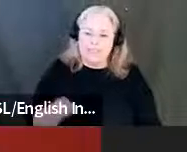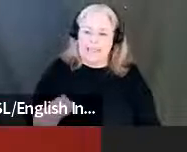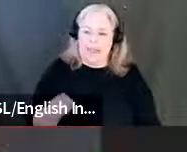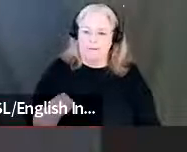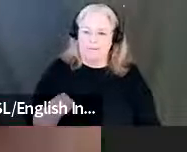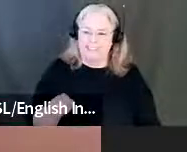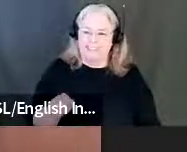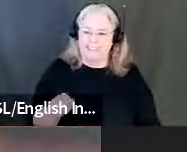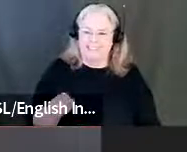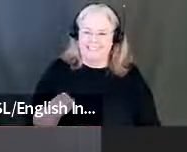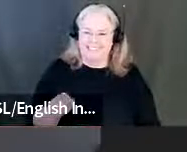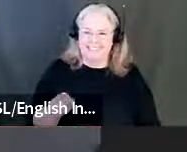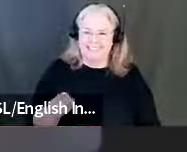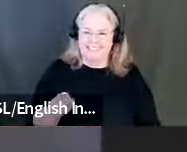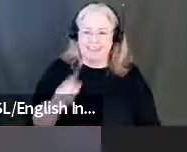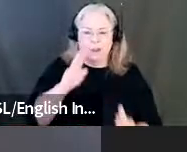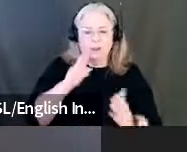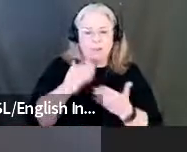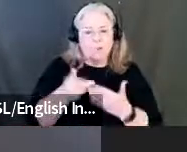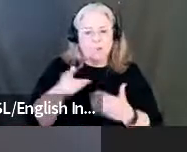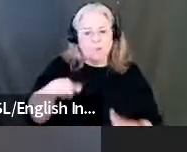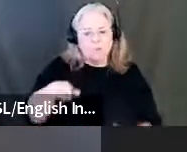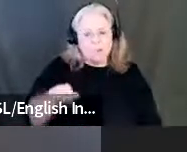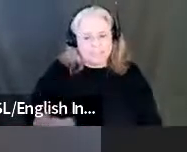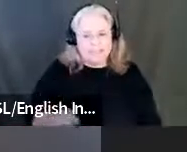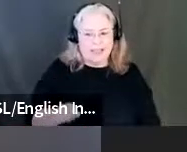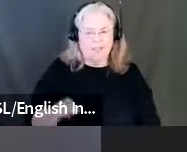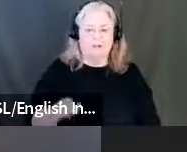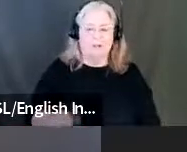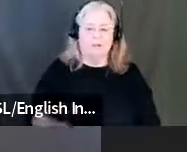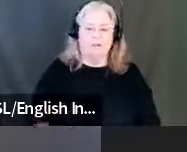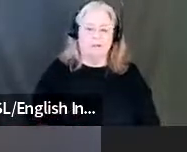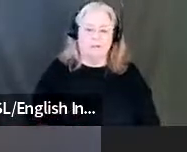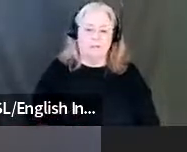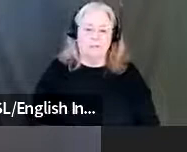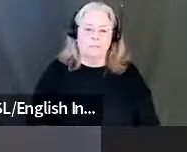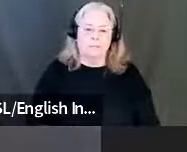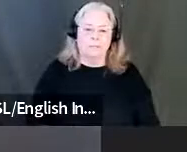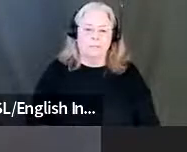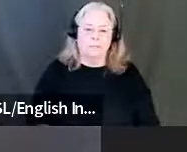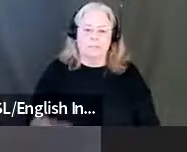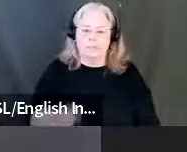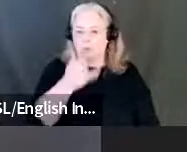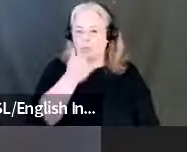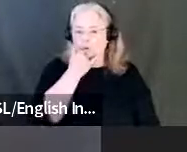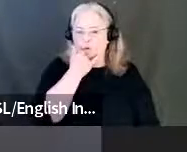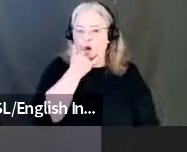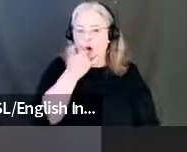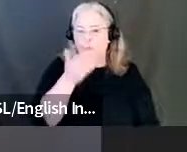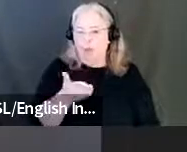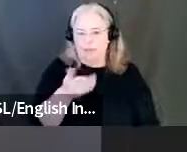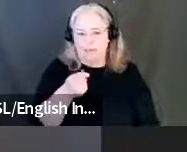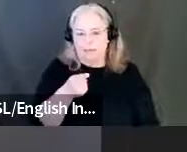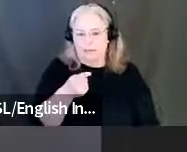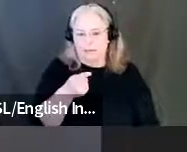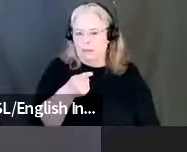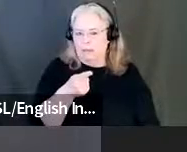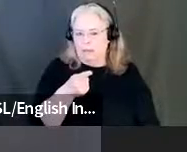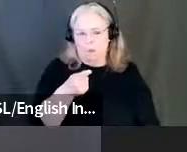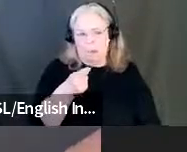I'm going to show it again on this sheet. Okay. So this is the wrong way. So the wrong way is I'm doing